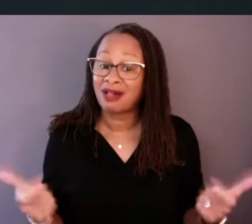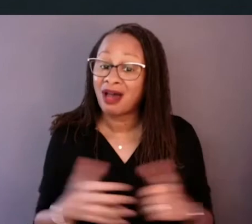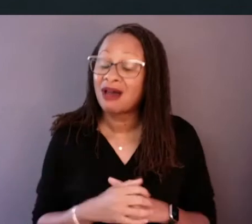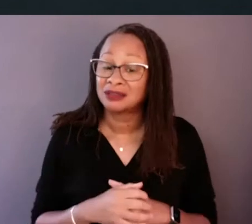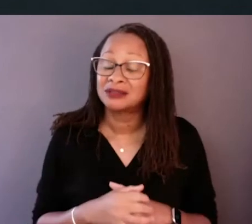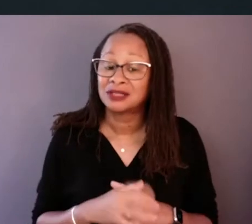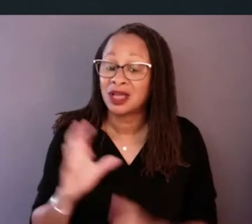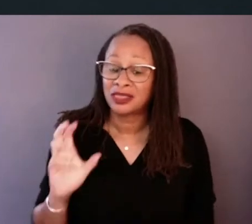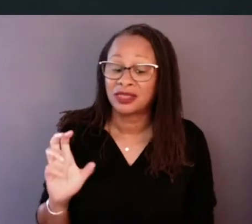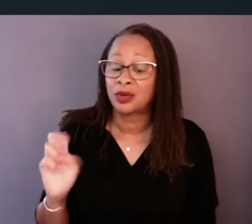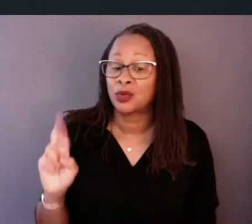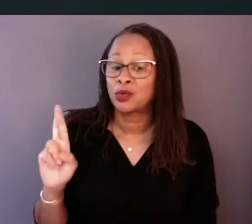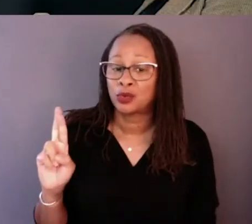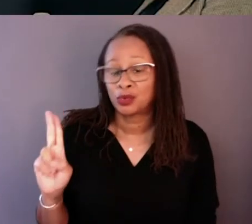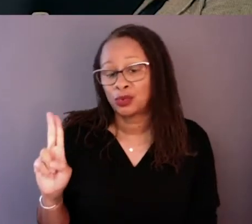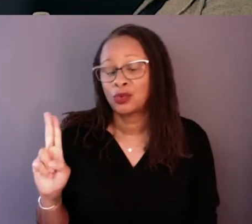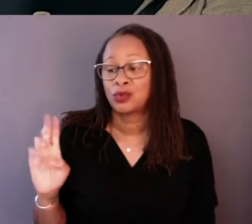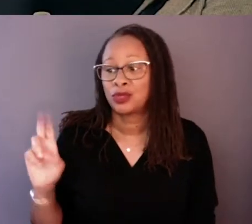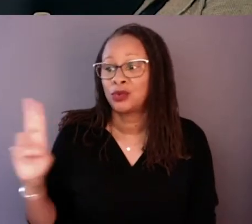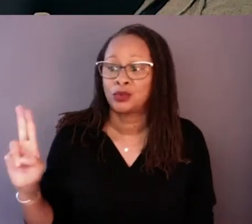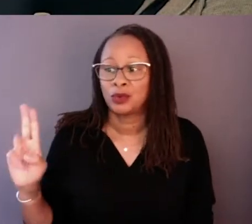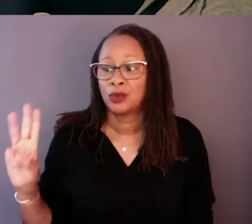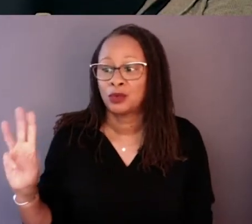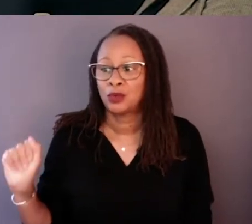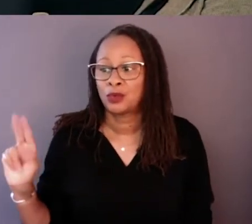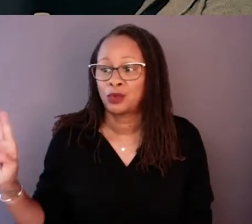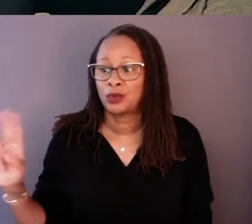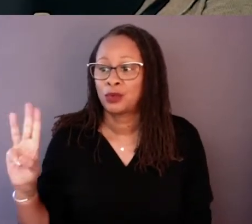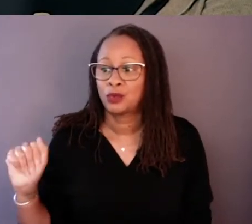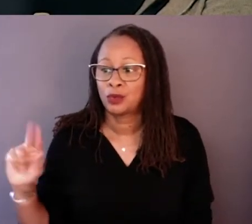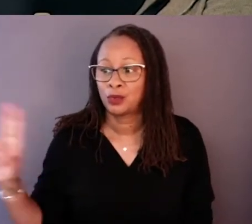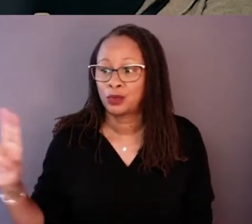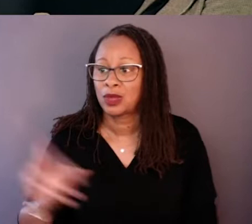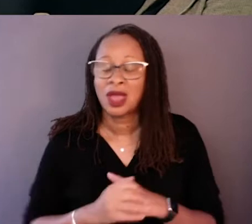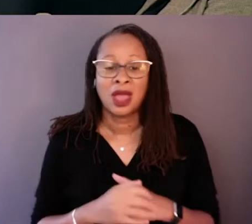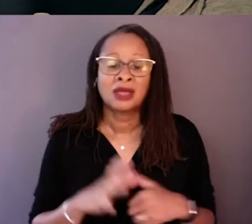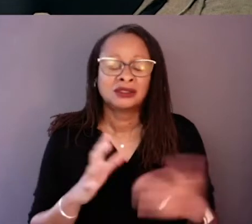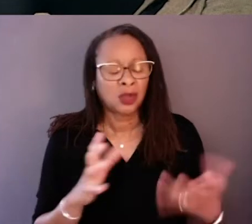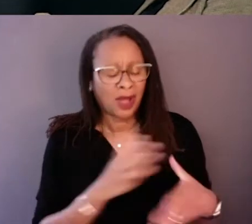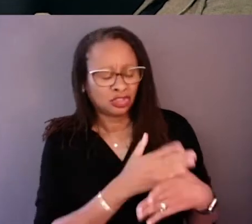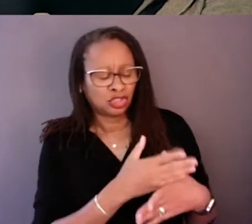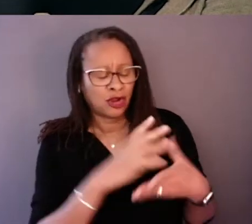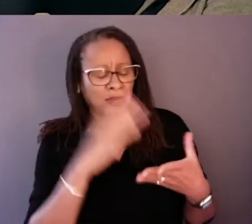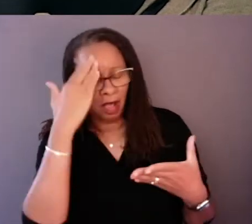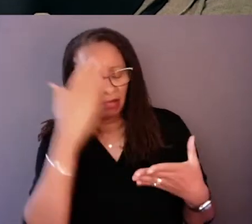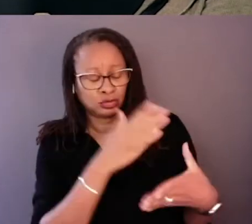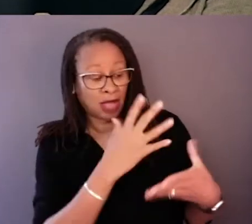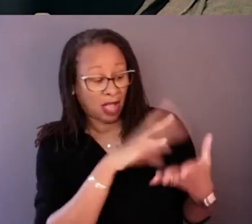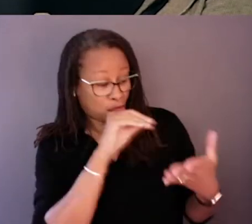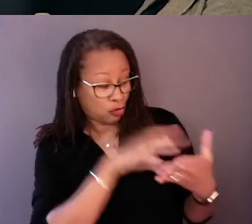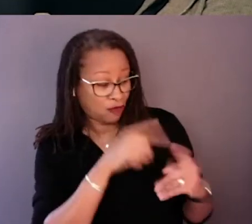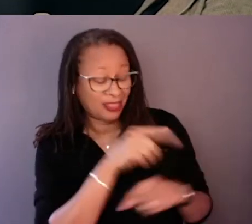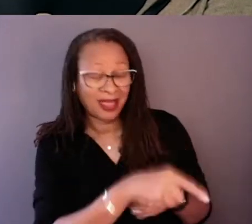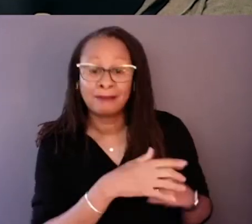it was not properly working. We were just like sharing knowledge. I was learning a lot from them, and we learned a lot from them during